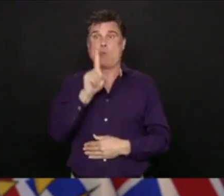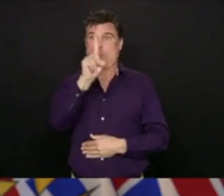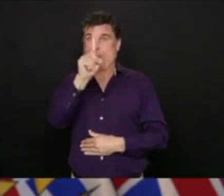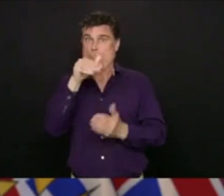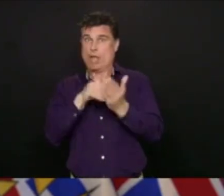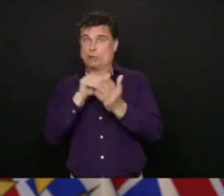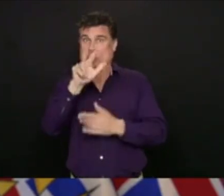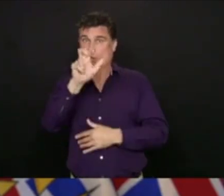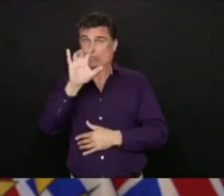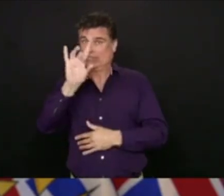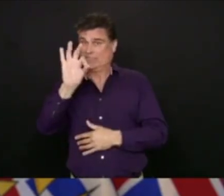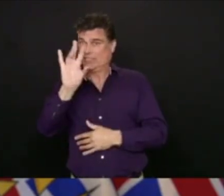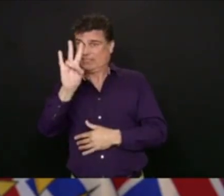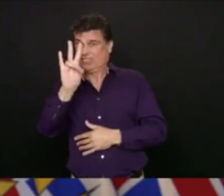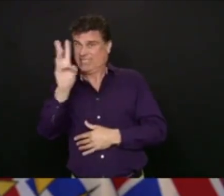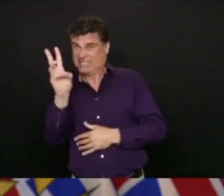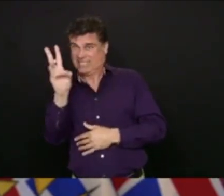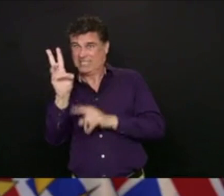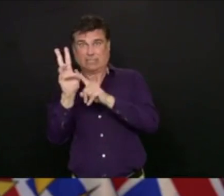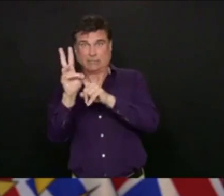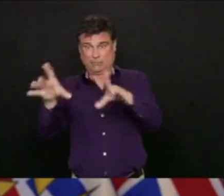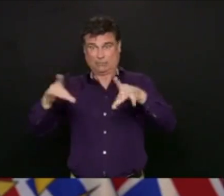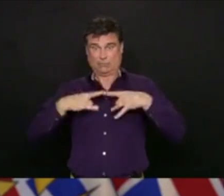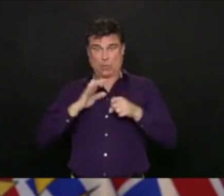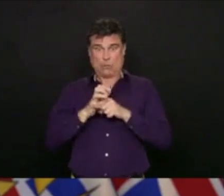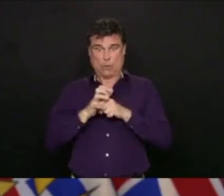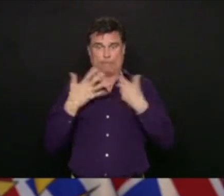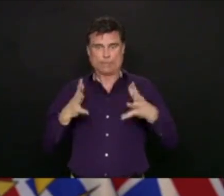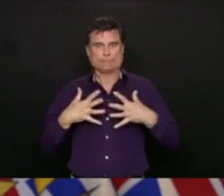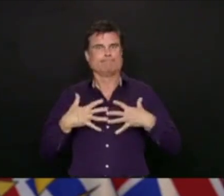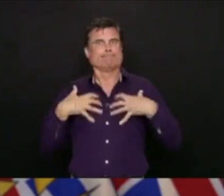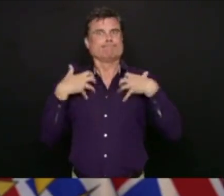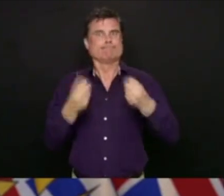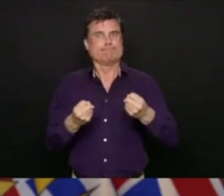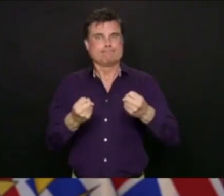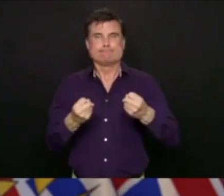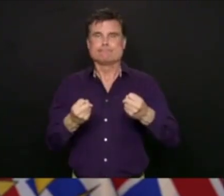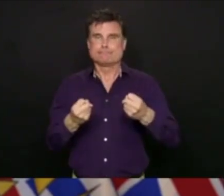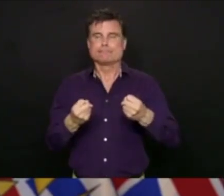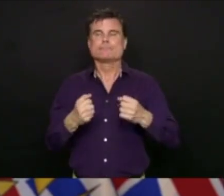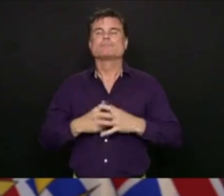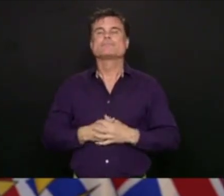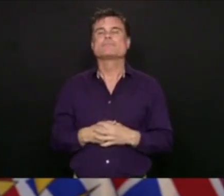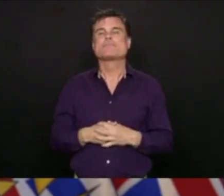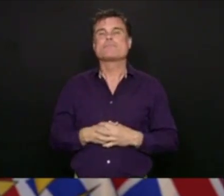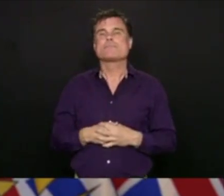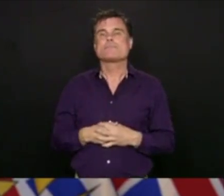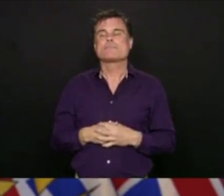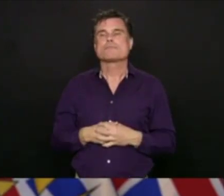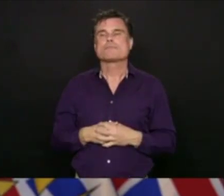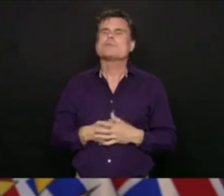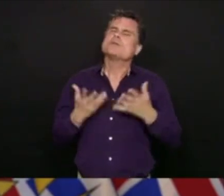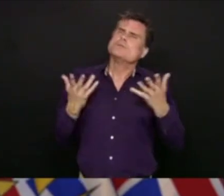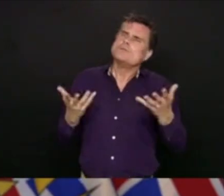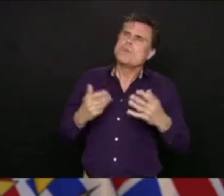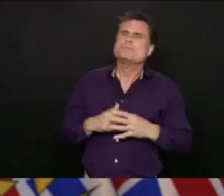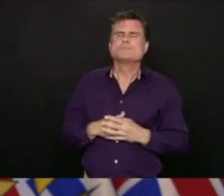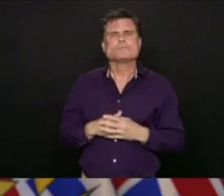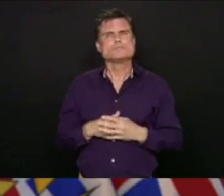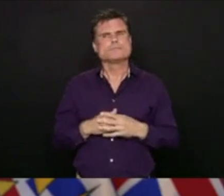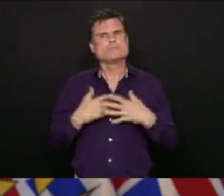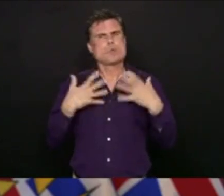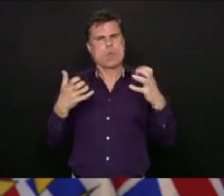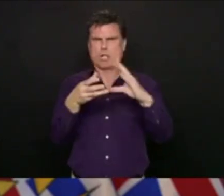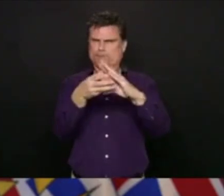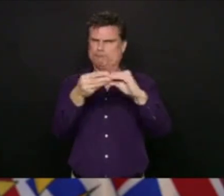So I'd like to take a bit of time today to speak to our youth here in British Columbia. I know many of